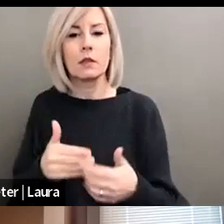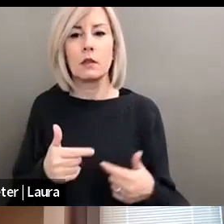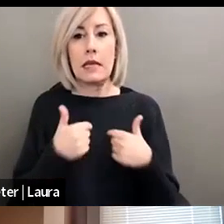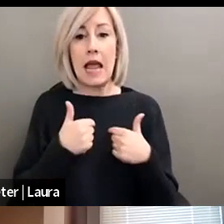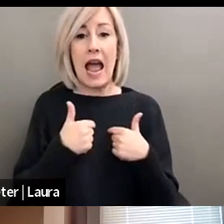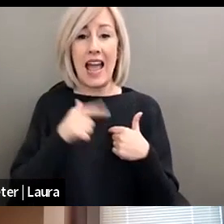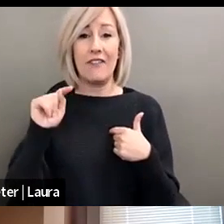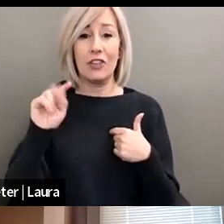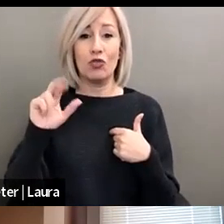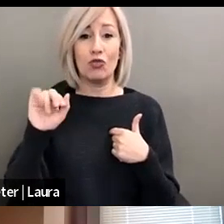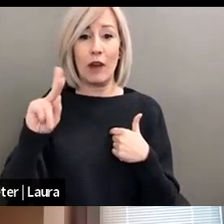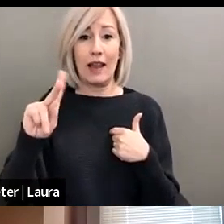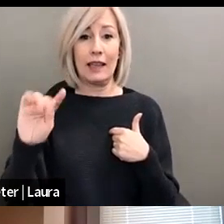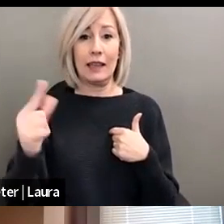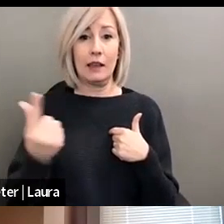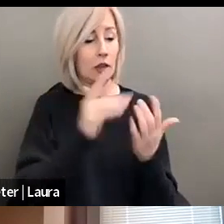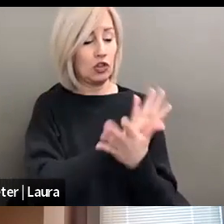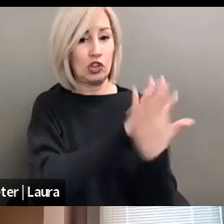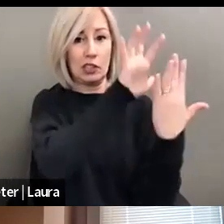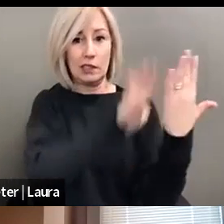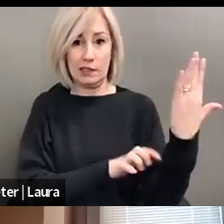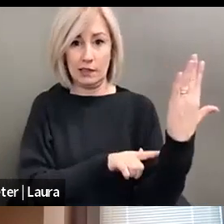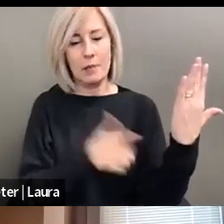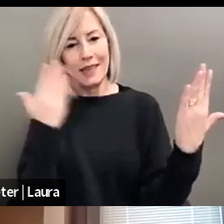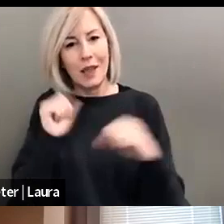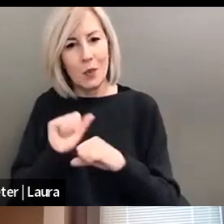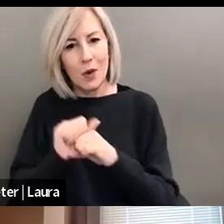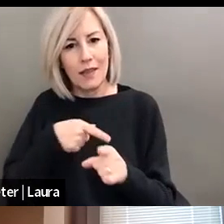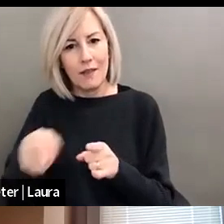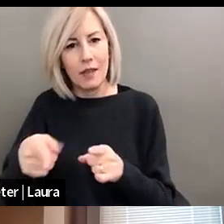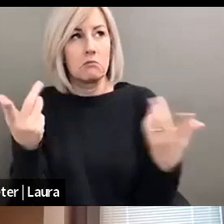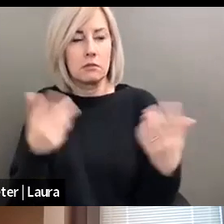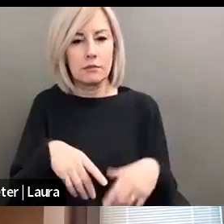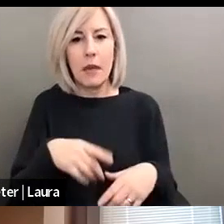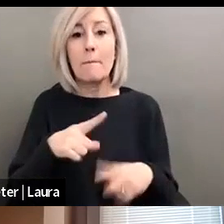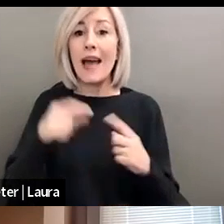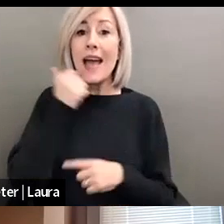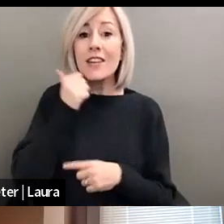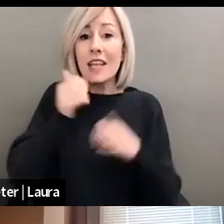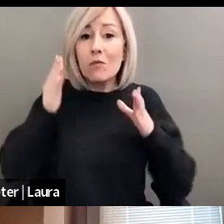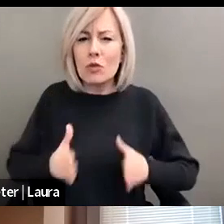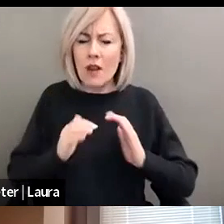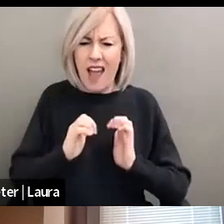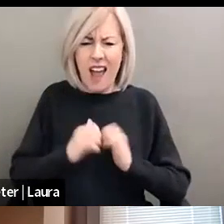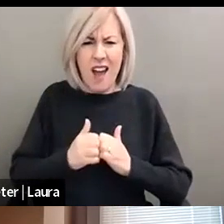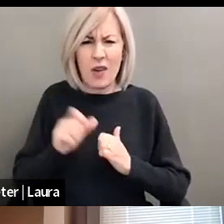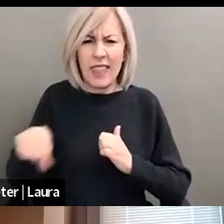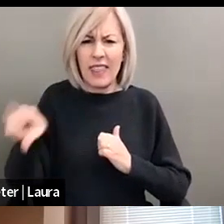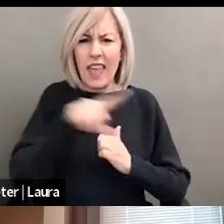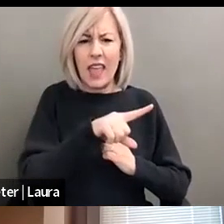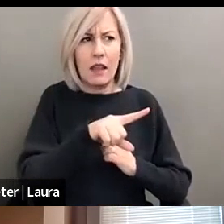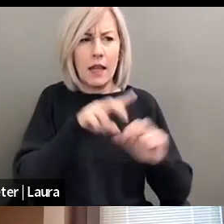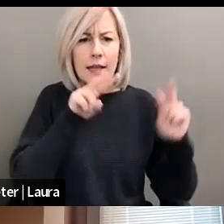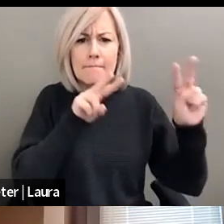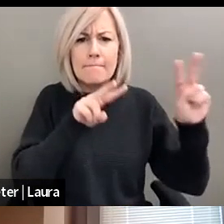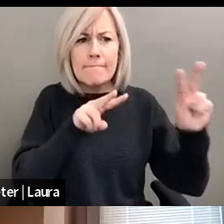tracking sheet because that's, I work in this field, but for the everyday person, how is it best for them to keep on top